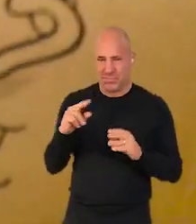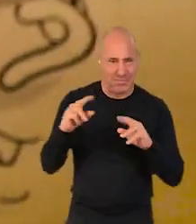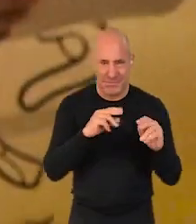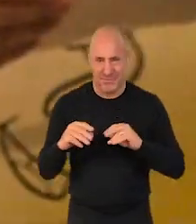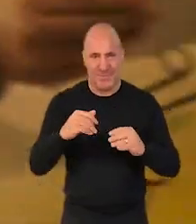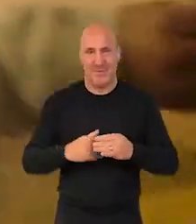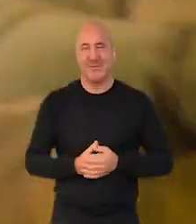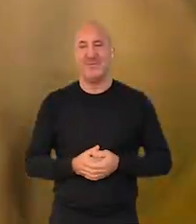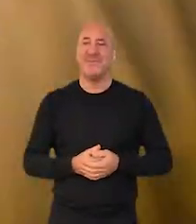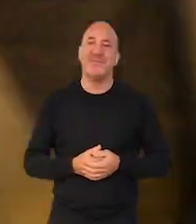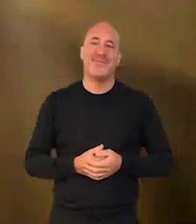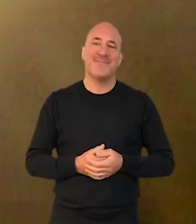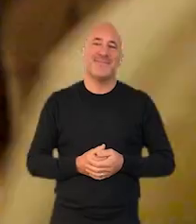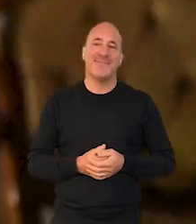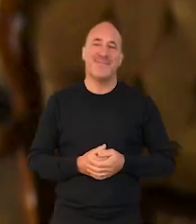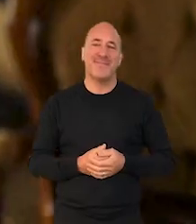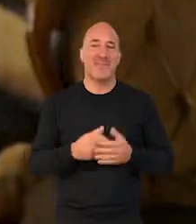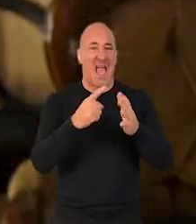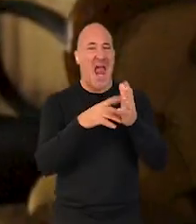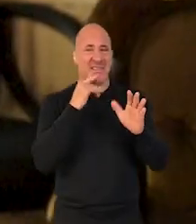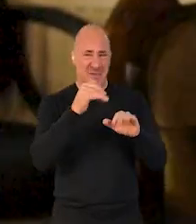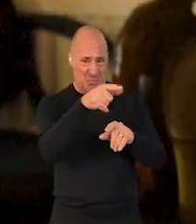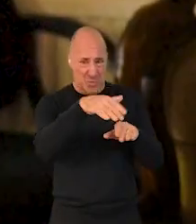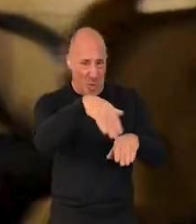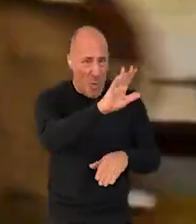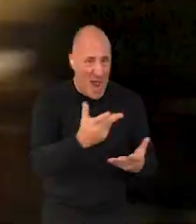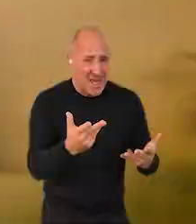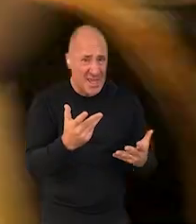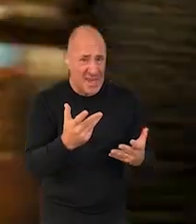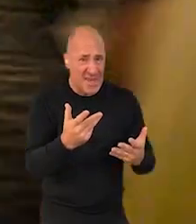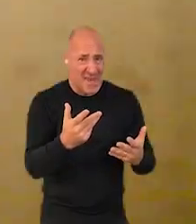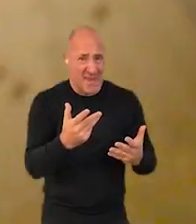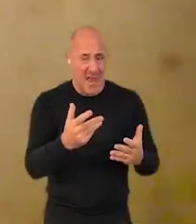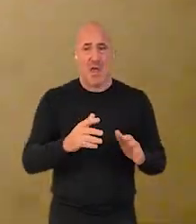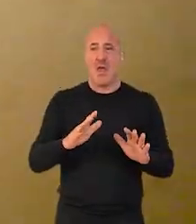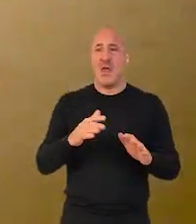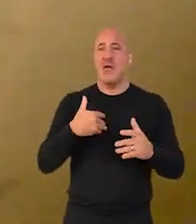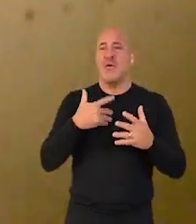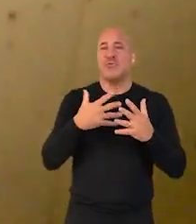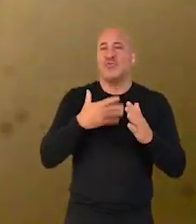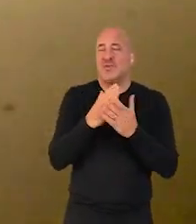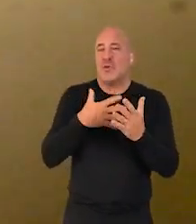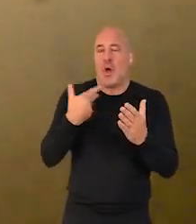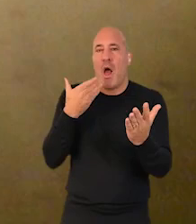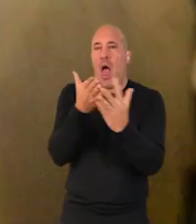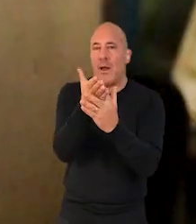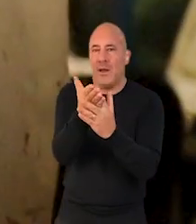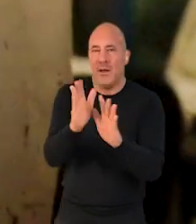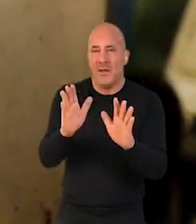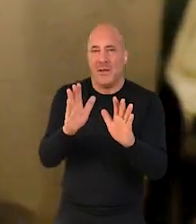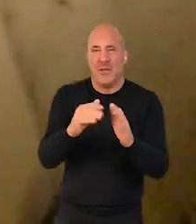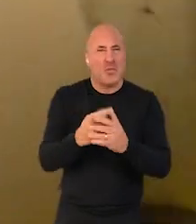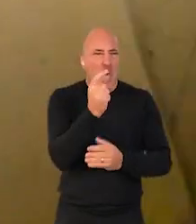Old fellow must have lost his way in the woods. Maybe he'll go away. I don't mean to intrude, but I